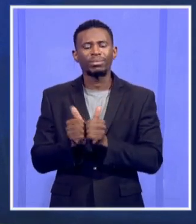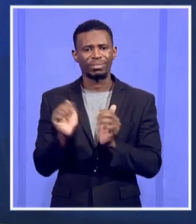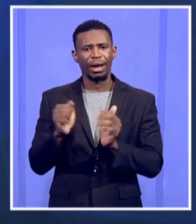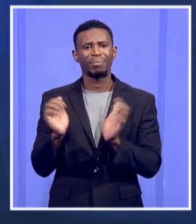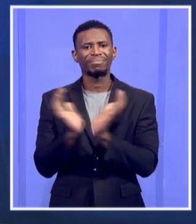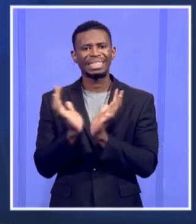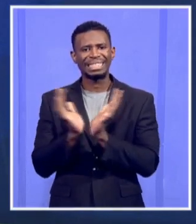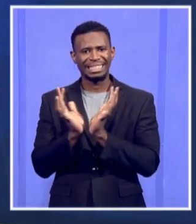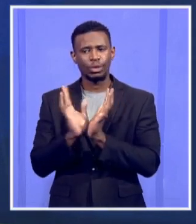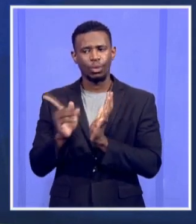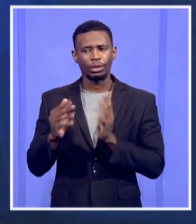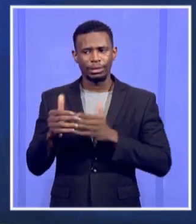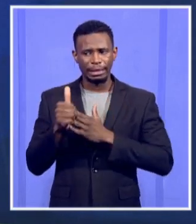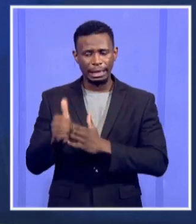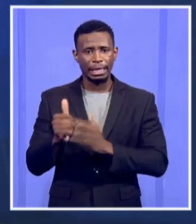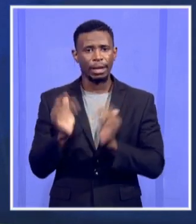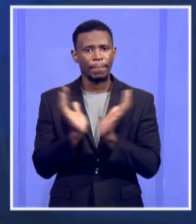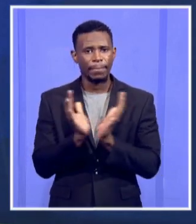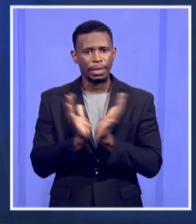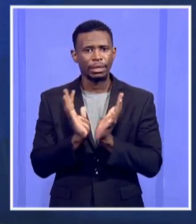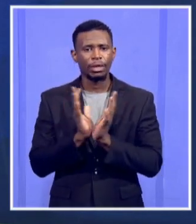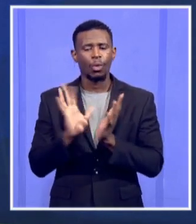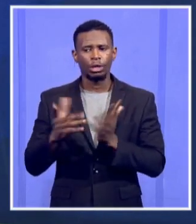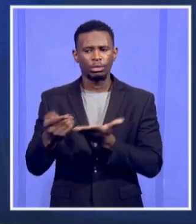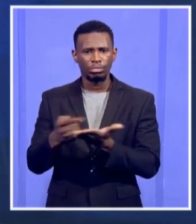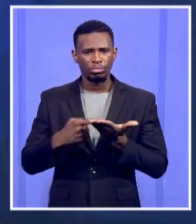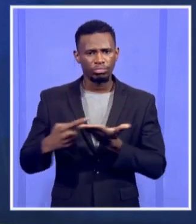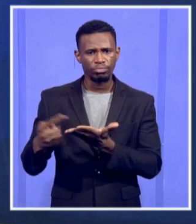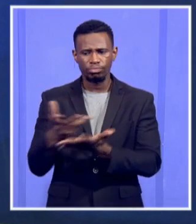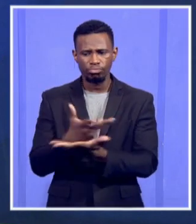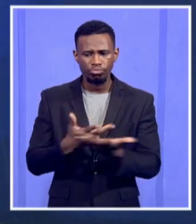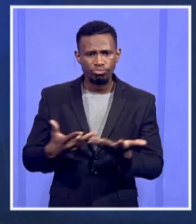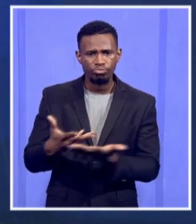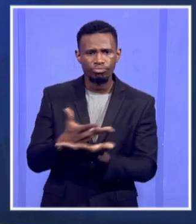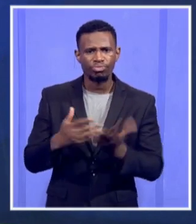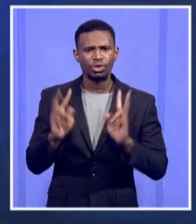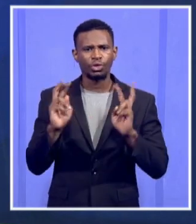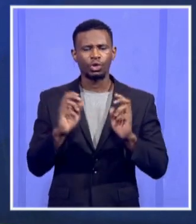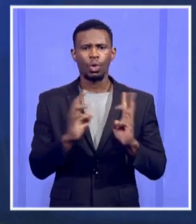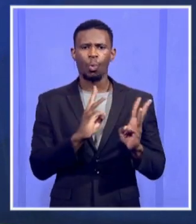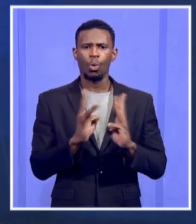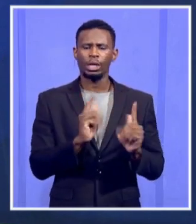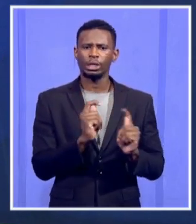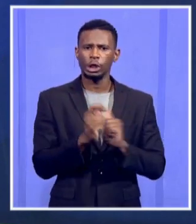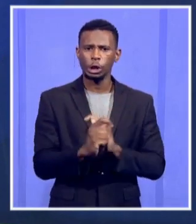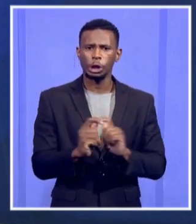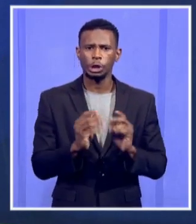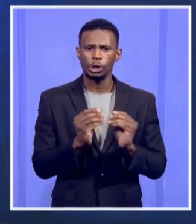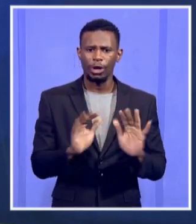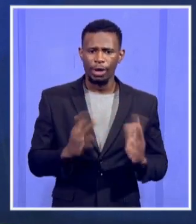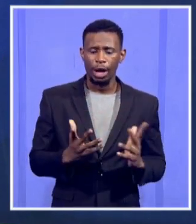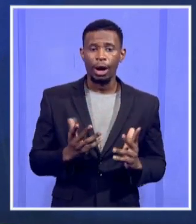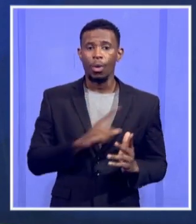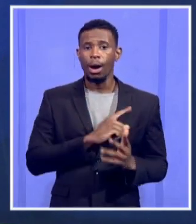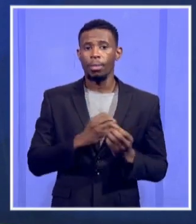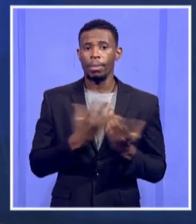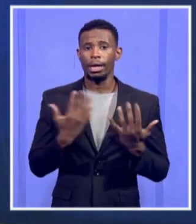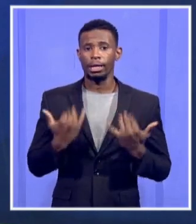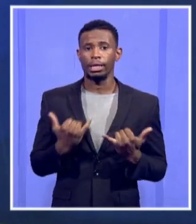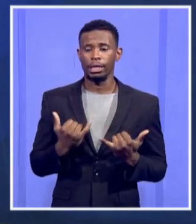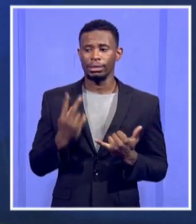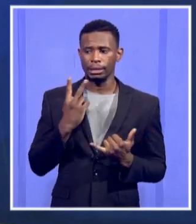to stave off the effects of climate change, which I believe many analysts believe we're starting to see the effects of that